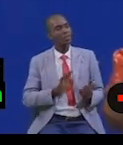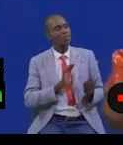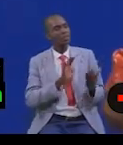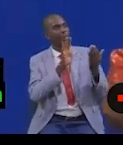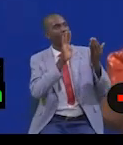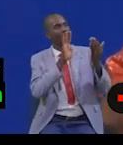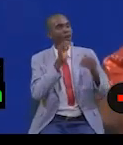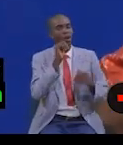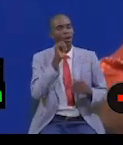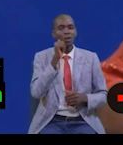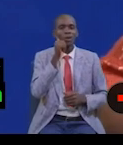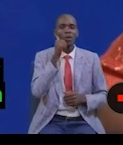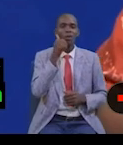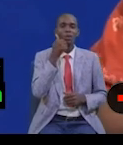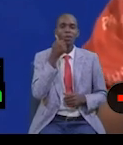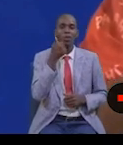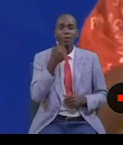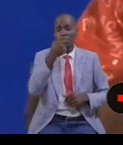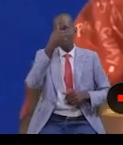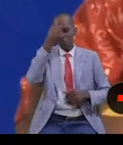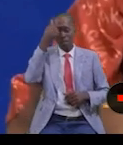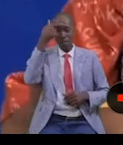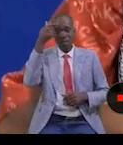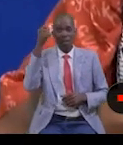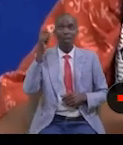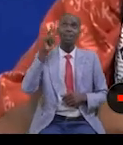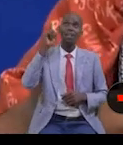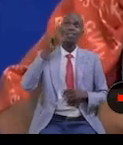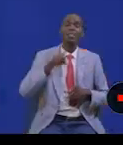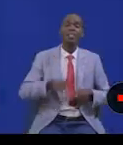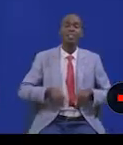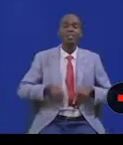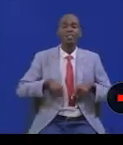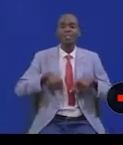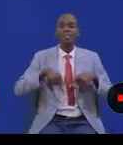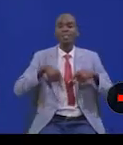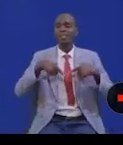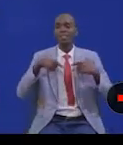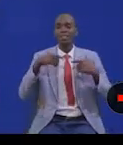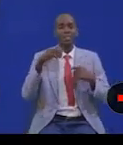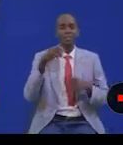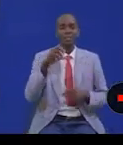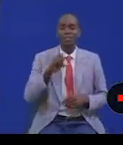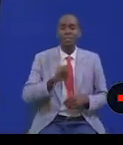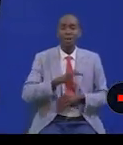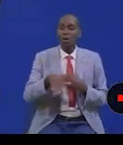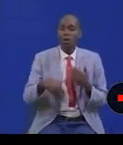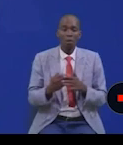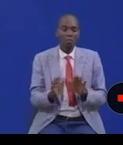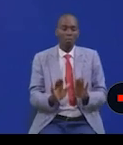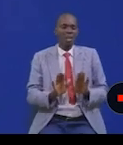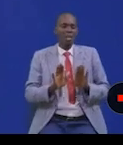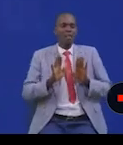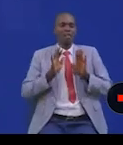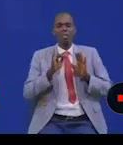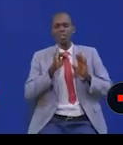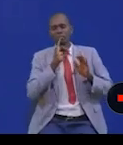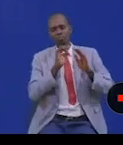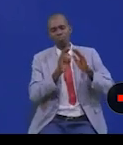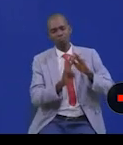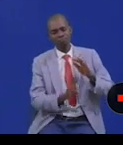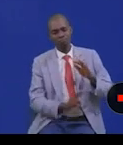face tomorrow. Because he lives, all fear